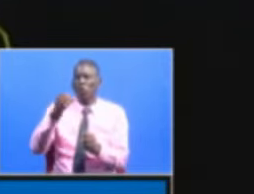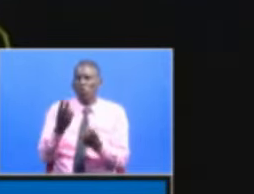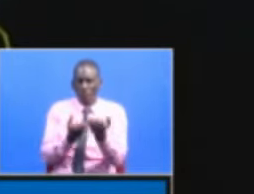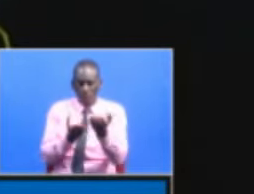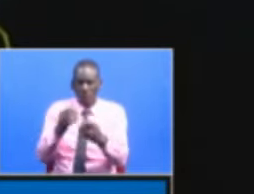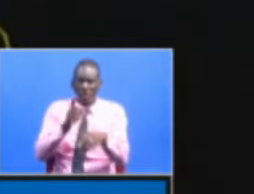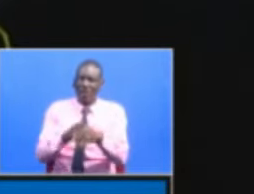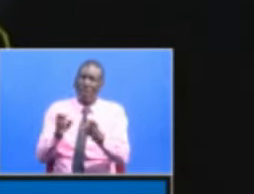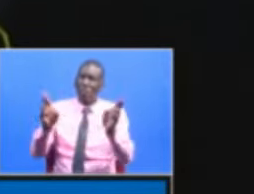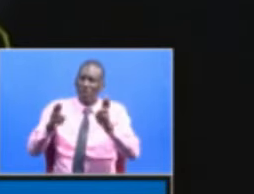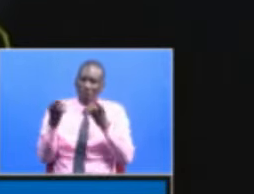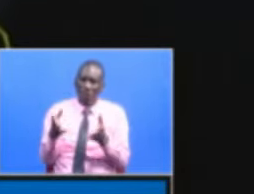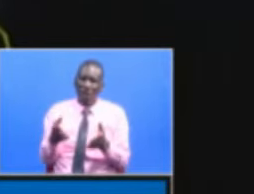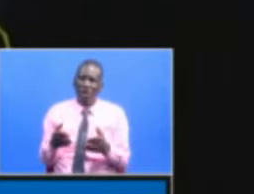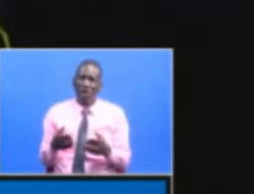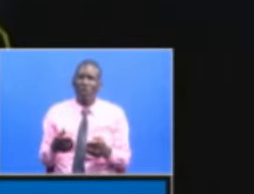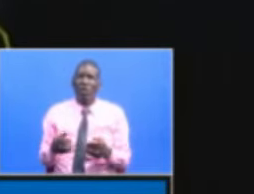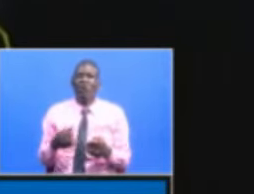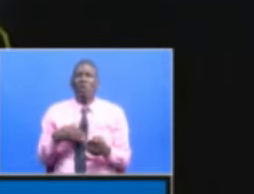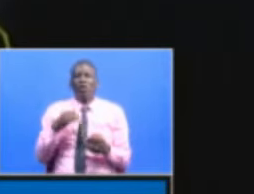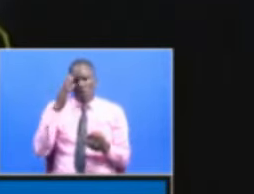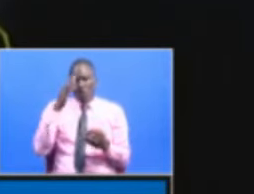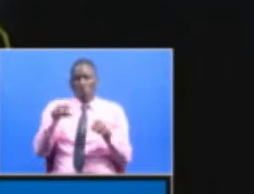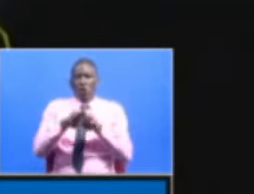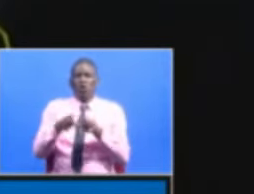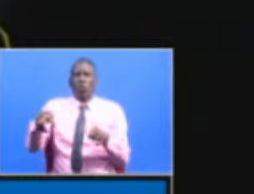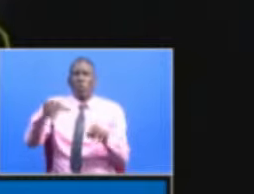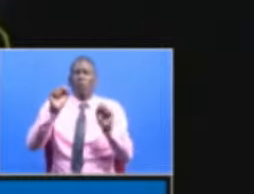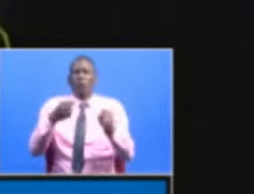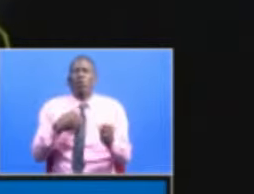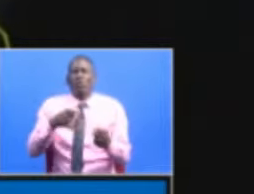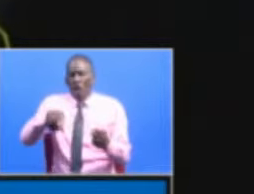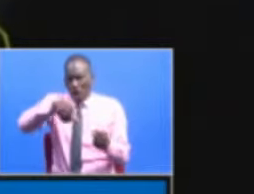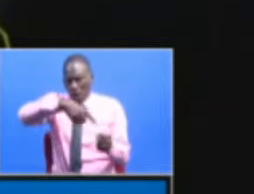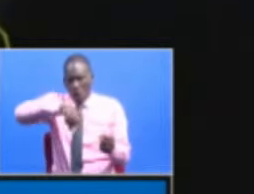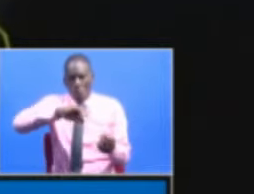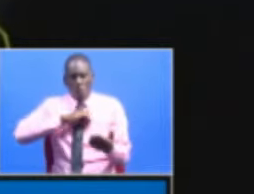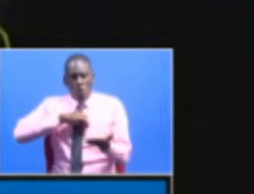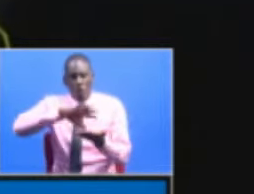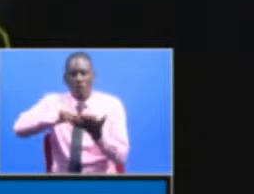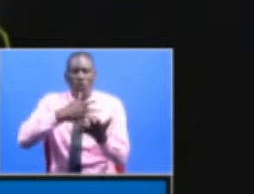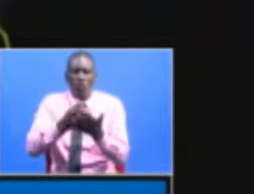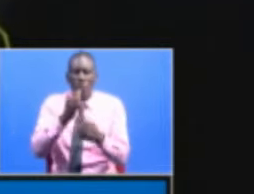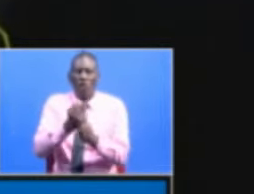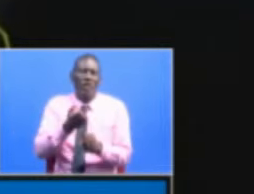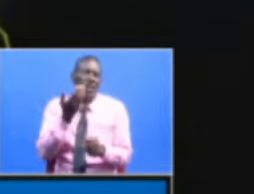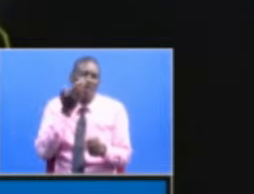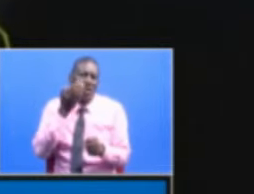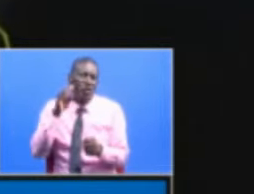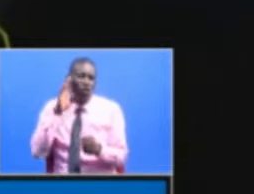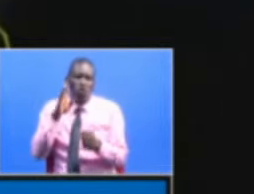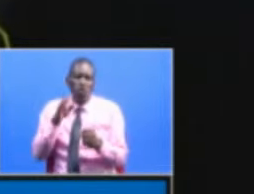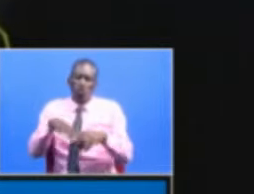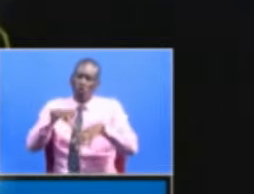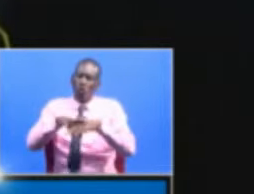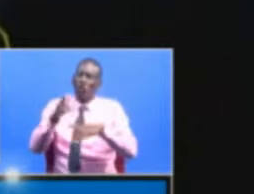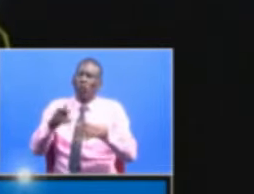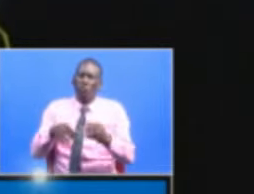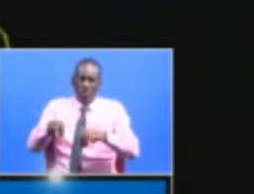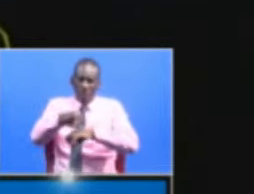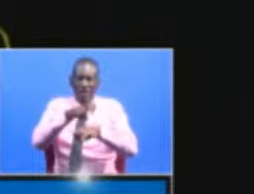and running, we trickle it down, whereby we also have our own framework derived from the national legislative framework. And from that,